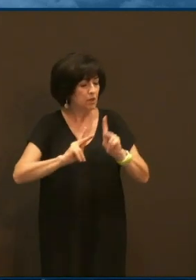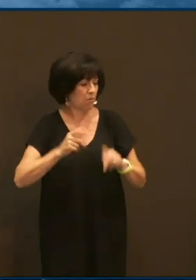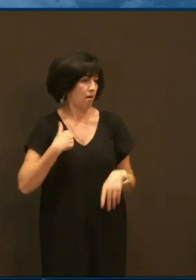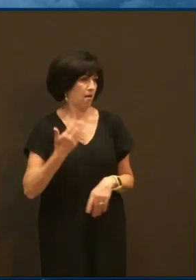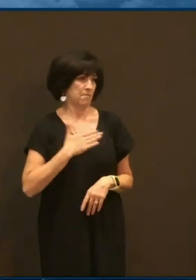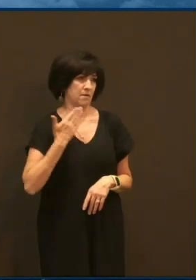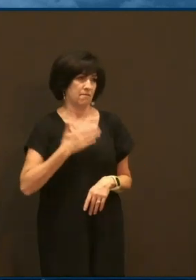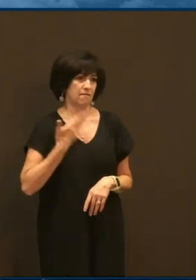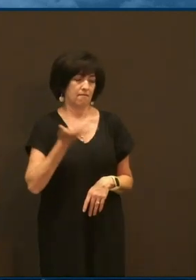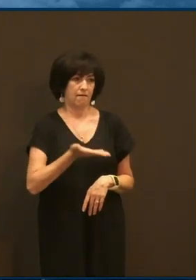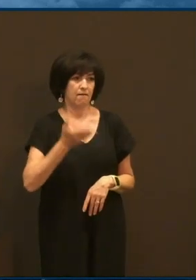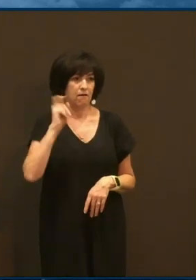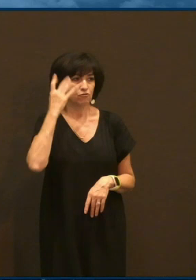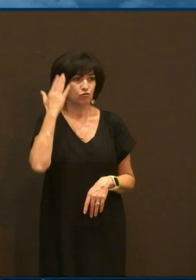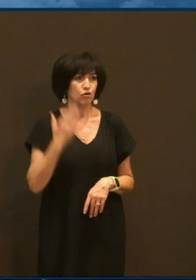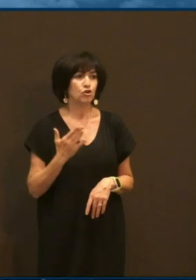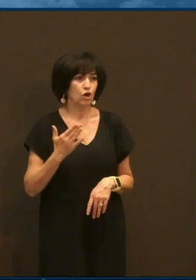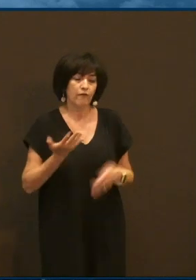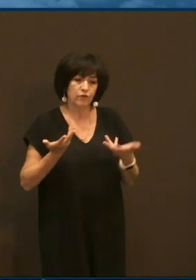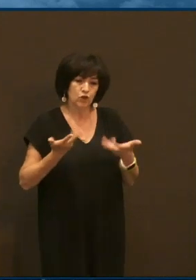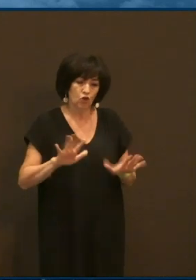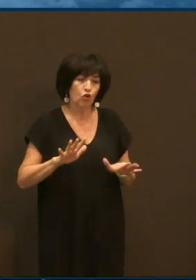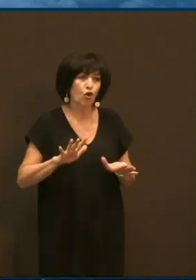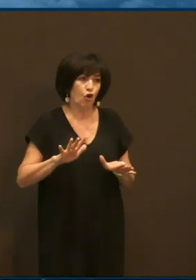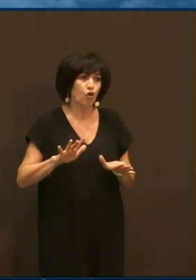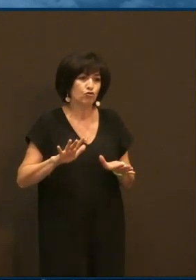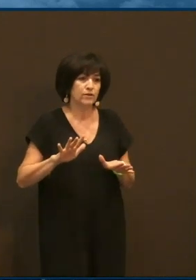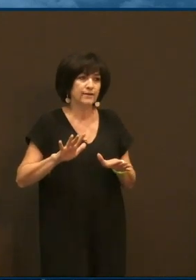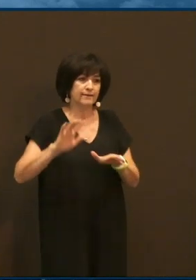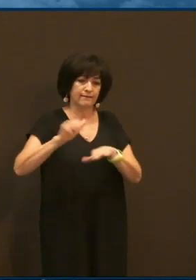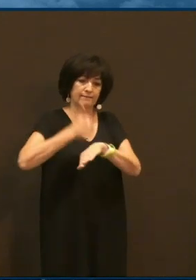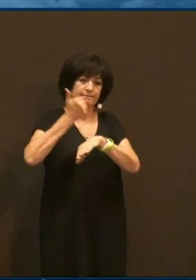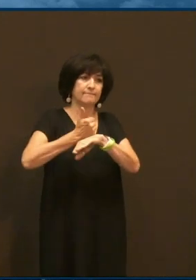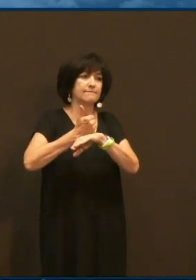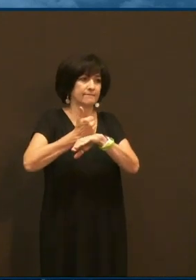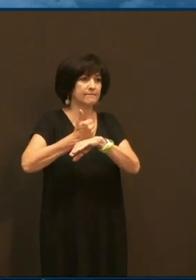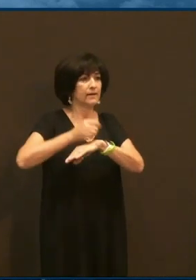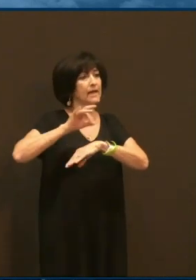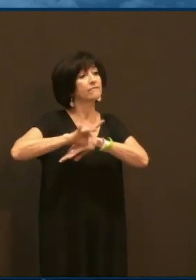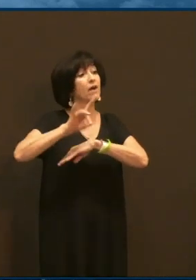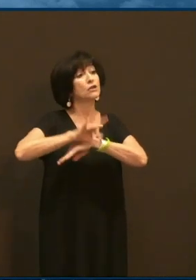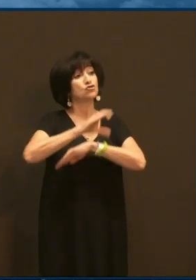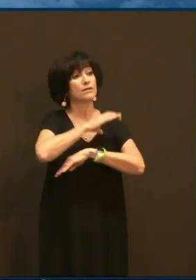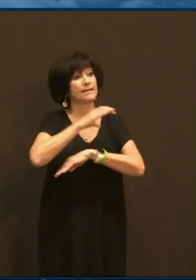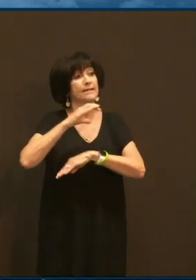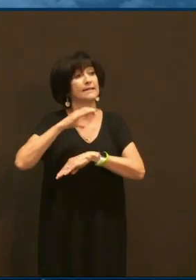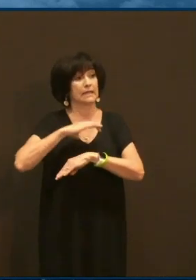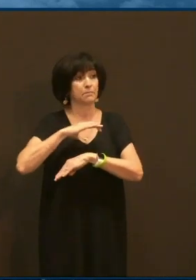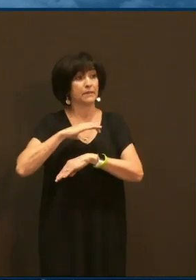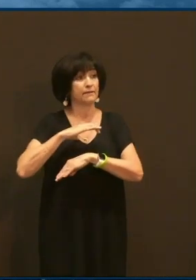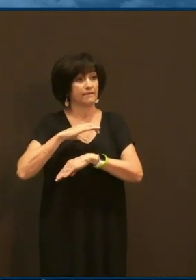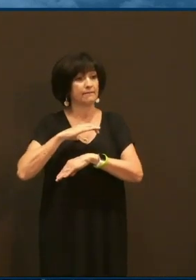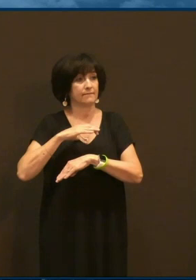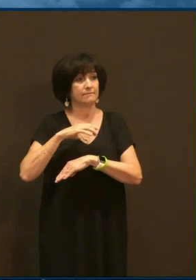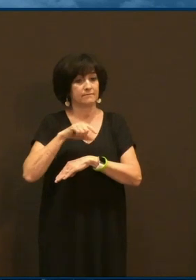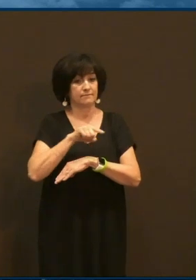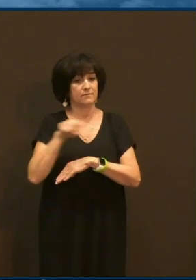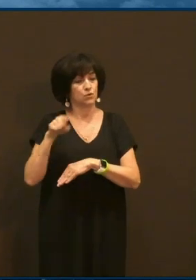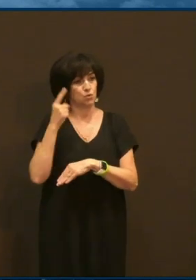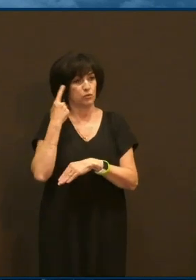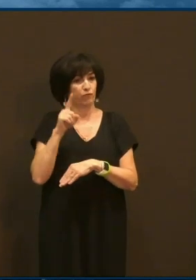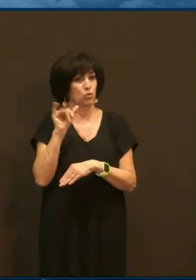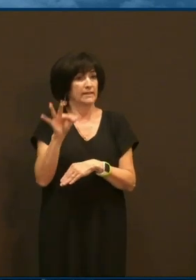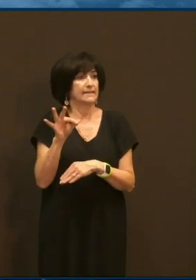created the Resurgence Advisory committee to really look at all